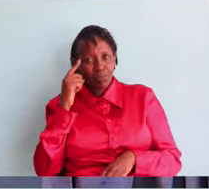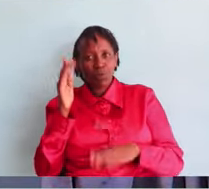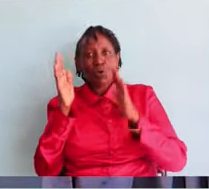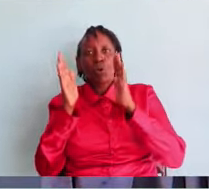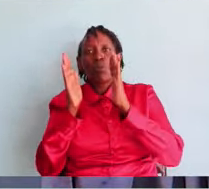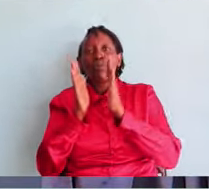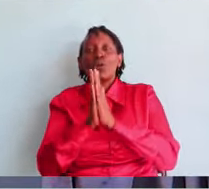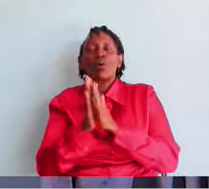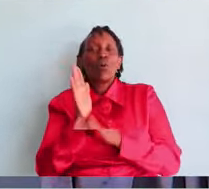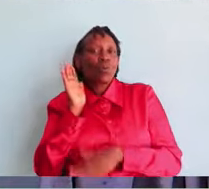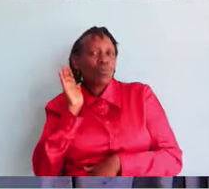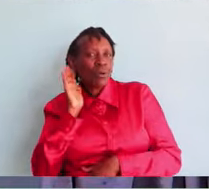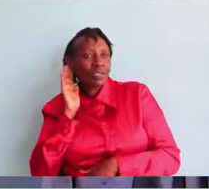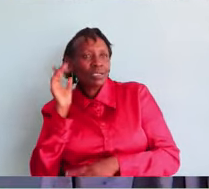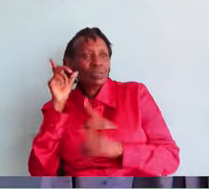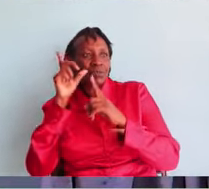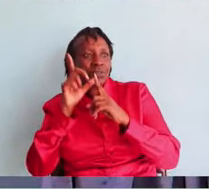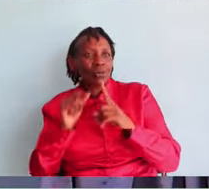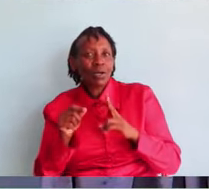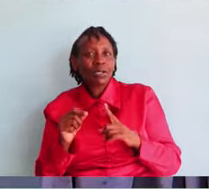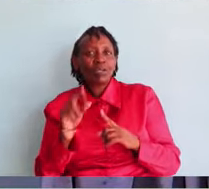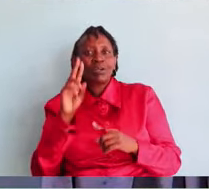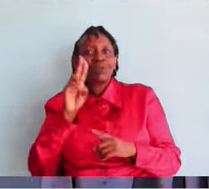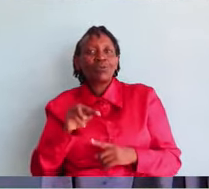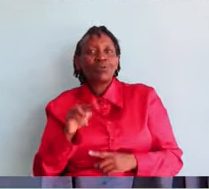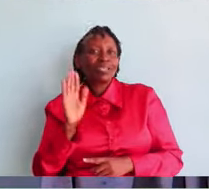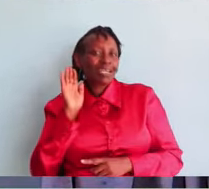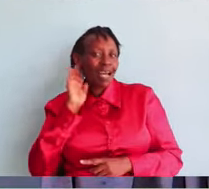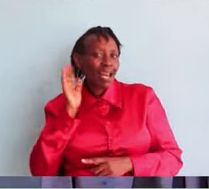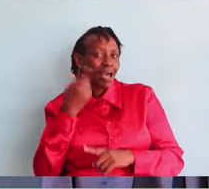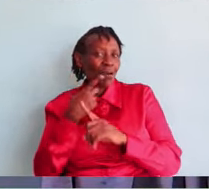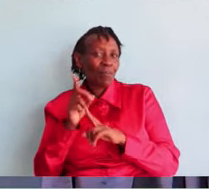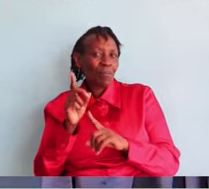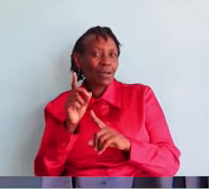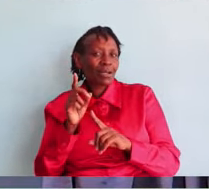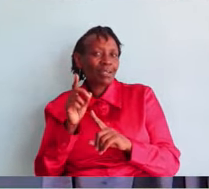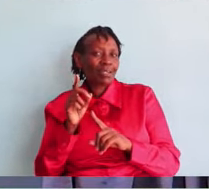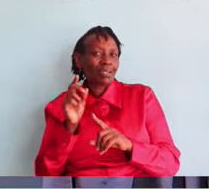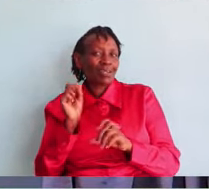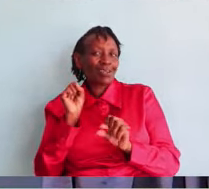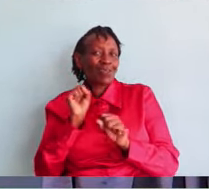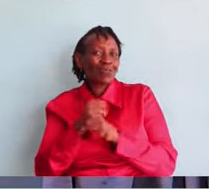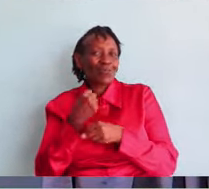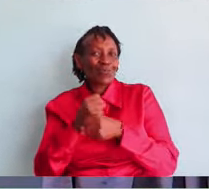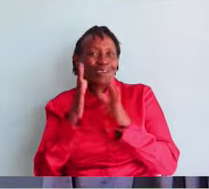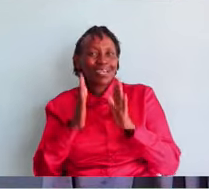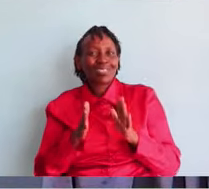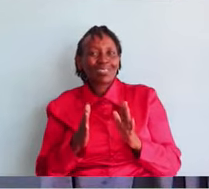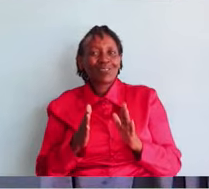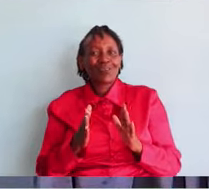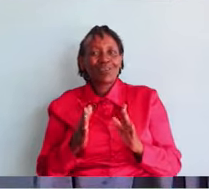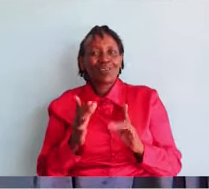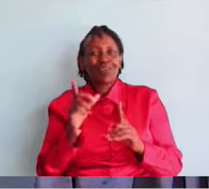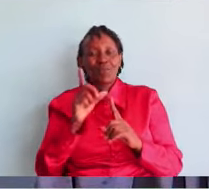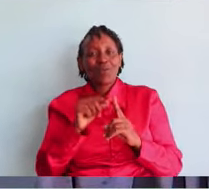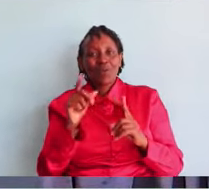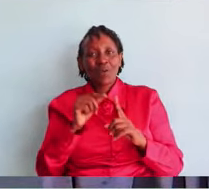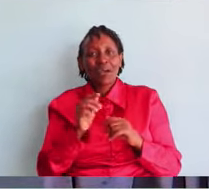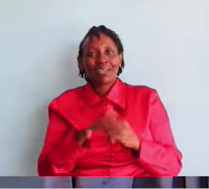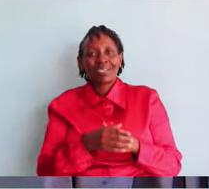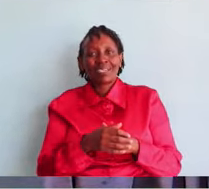we will be obedient to this word, not just hearers, but doers of the word. Lord, if there's anything that may distract us from hearing